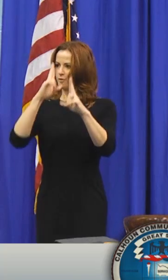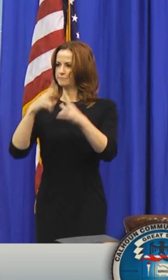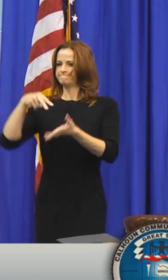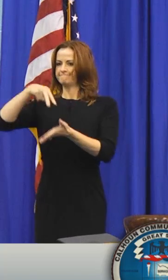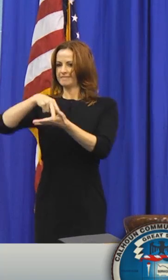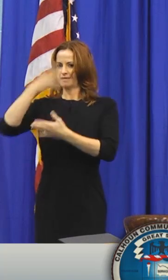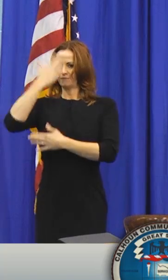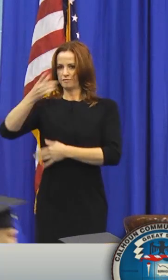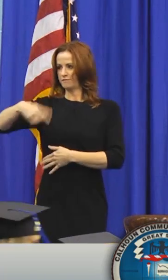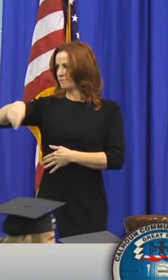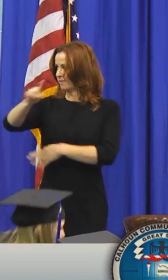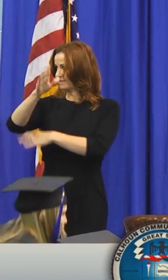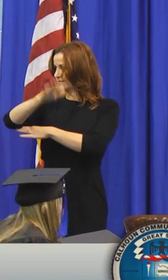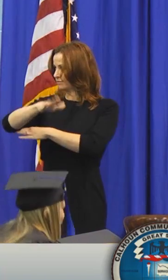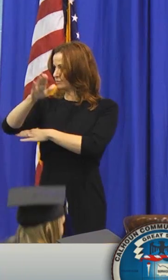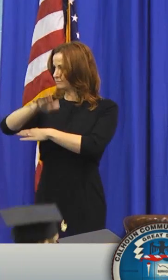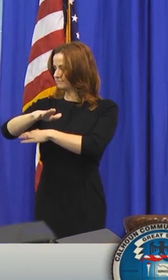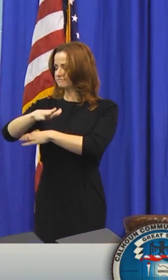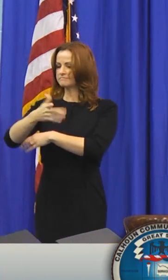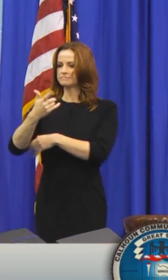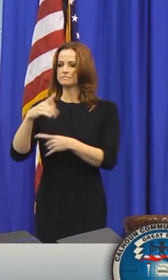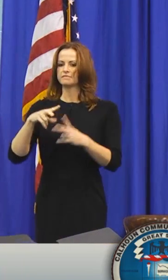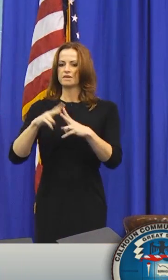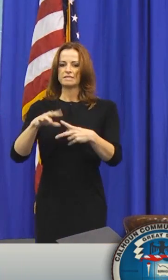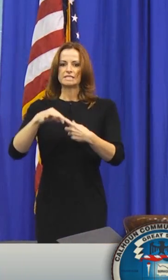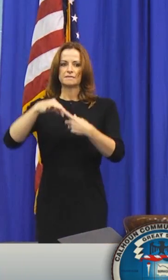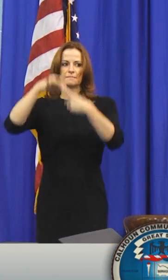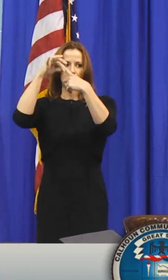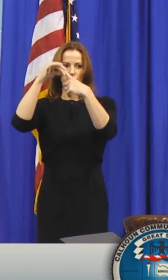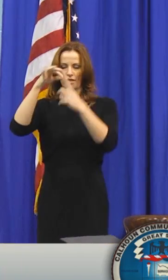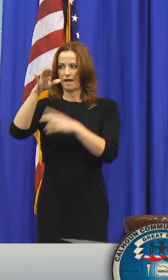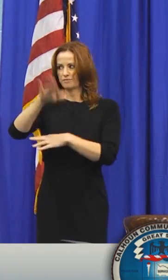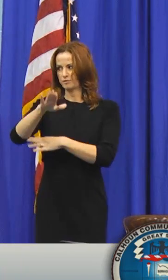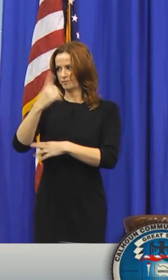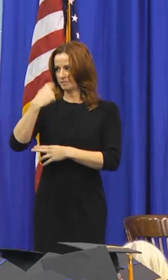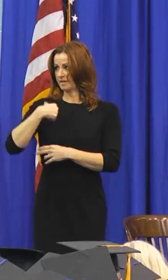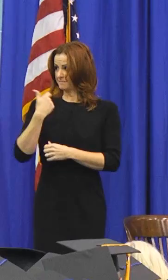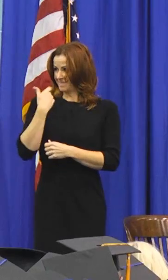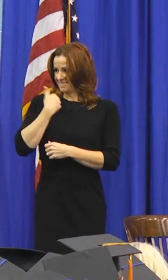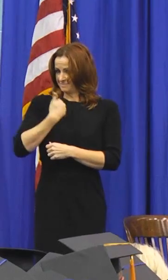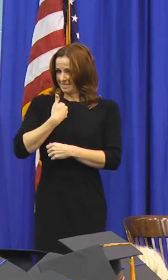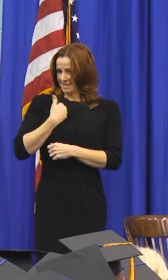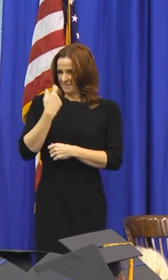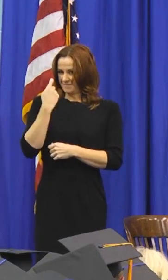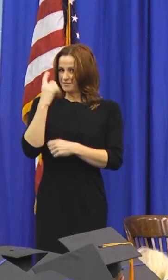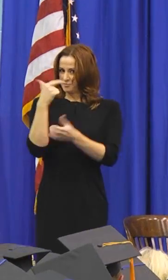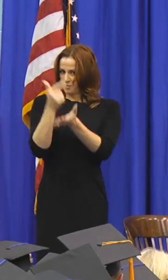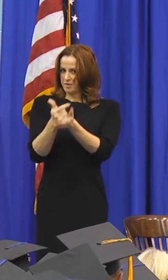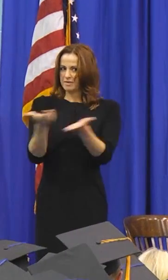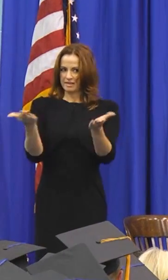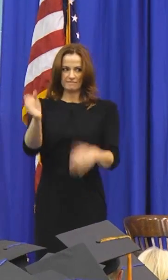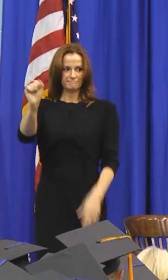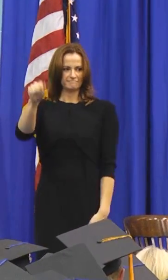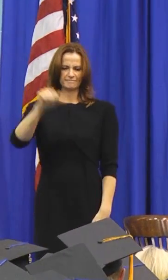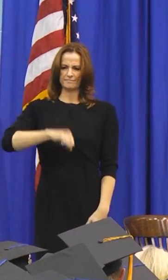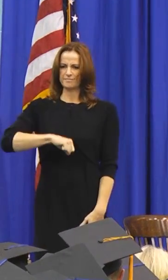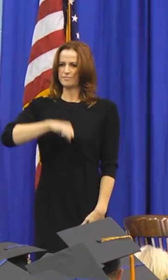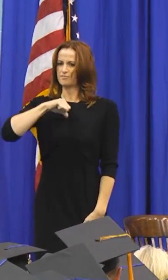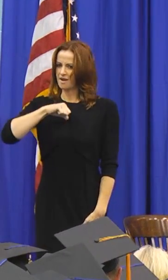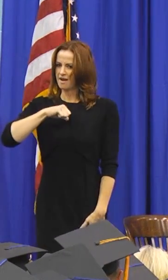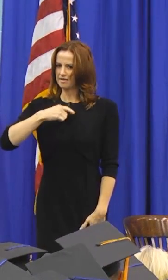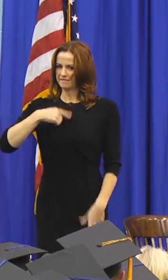evening. This is a very special moment for me since I am a graduate of Calhoun and a very proud graduate of